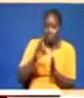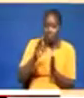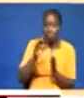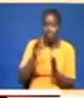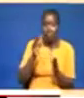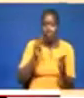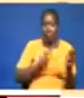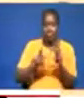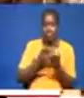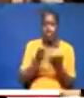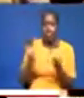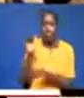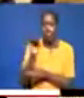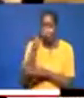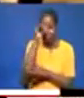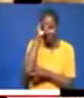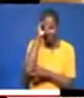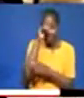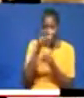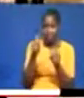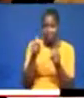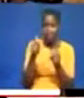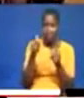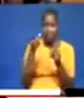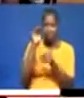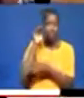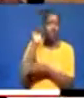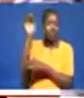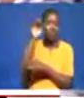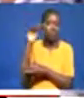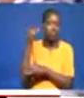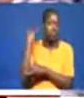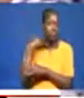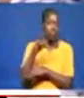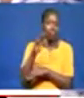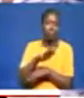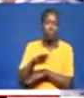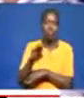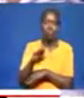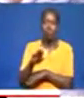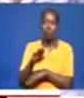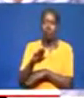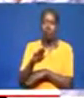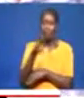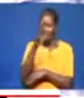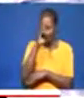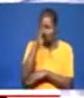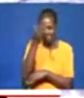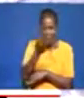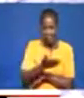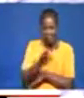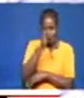area are urging the government to address camel rustling menace in the area. Tumezeleona na polisi, tuilete hapa police